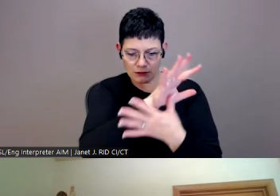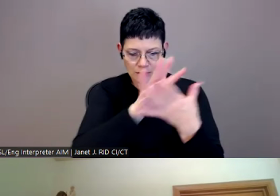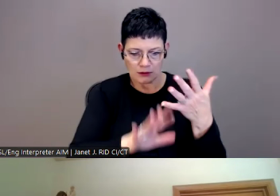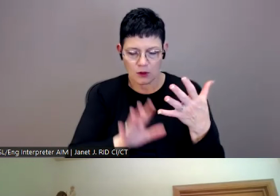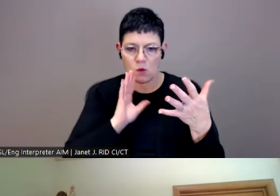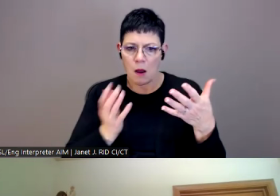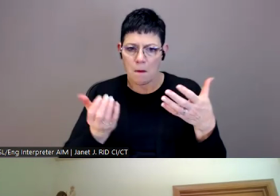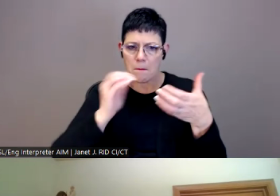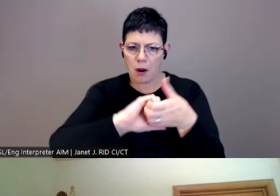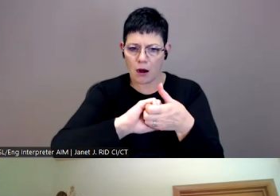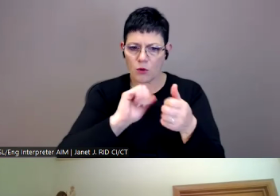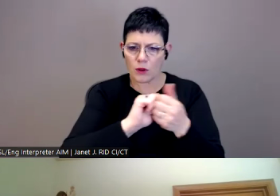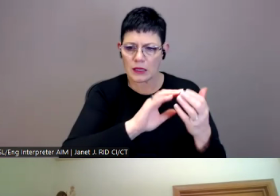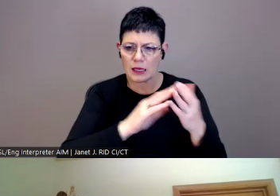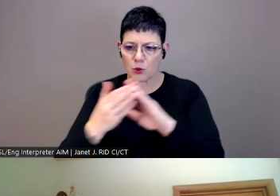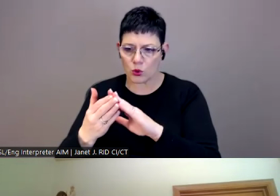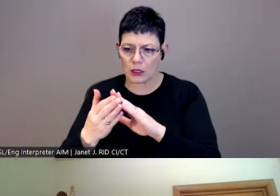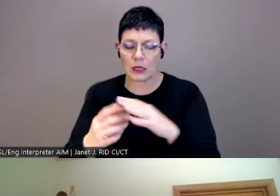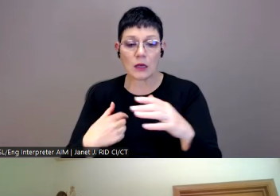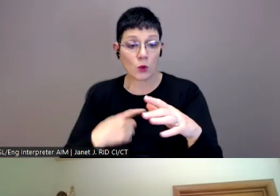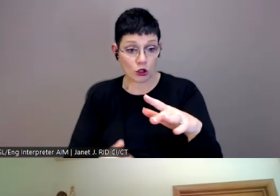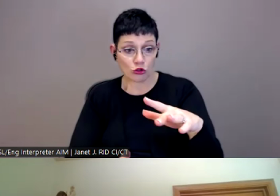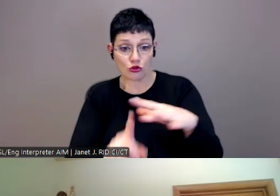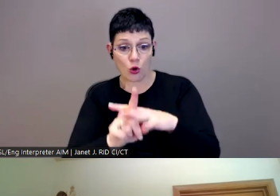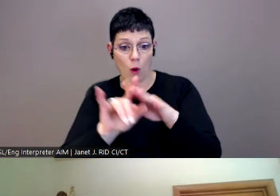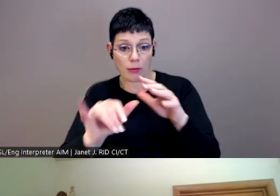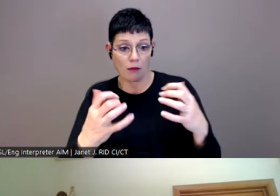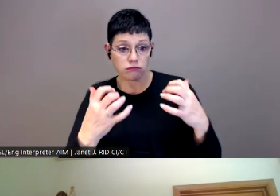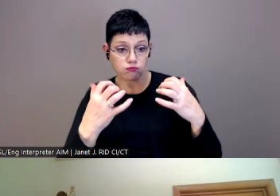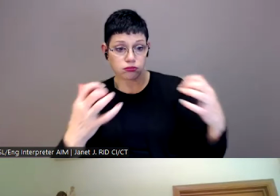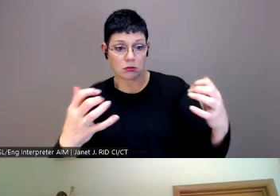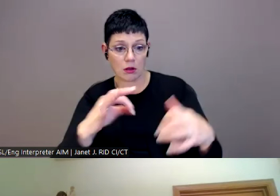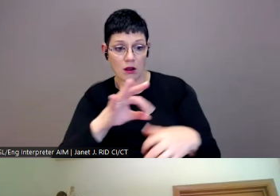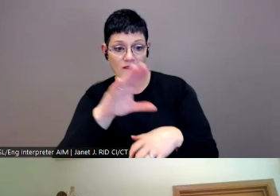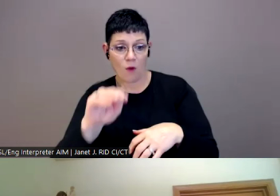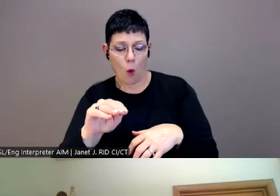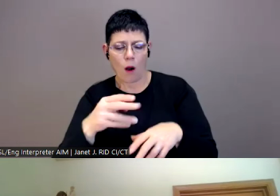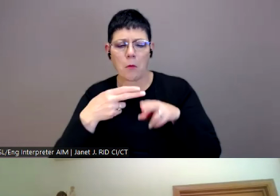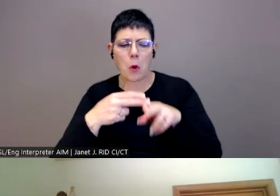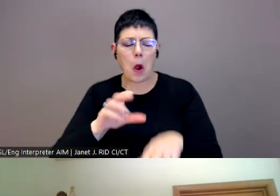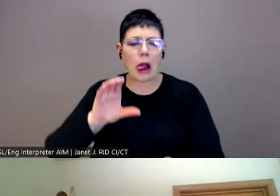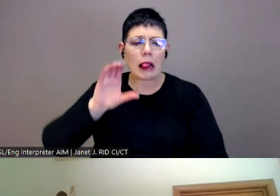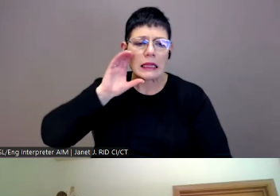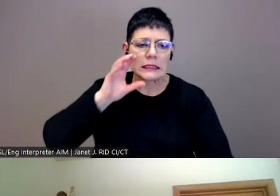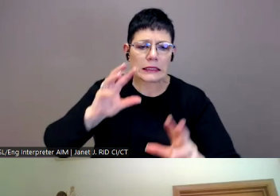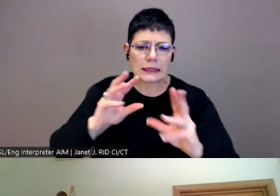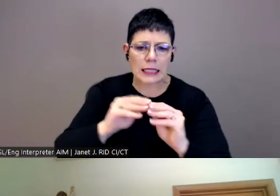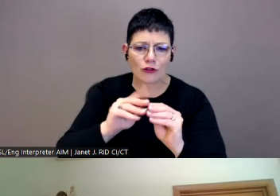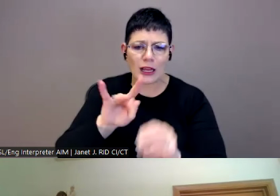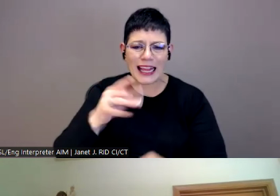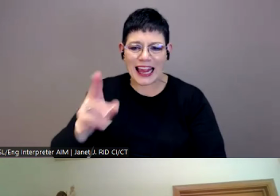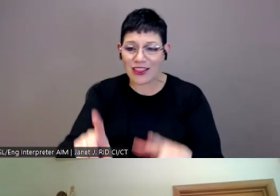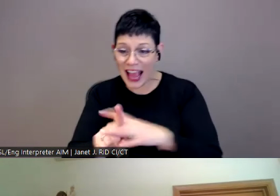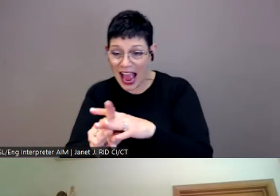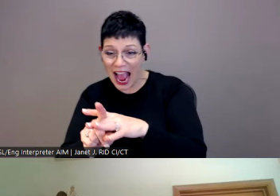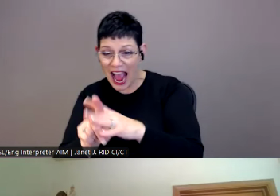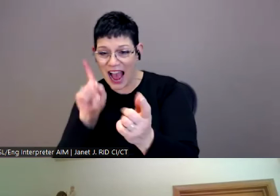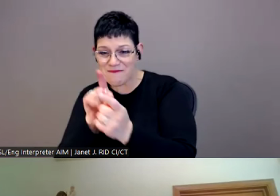with communities. And then we showed up to this forum for what I would call a listening session. And Keith was there. This is where I met